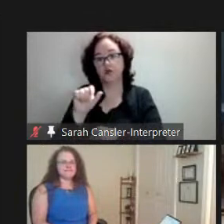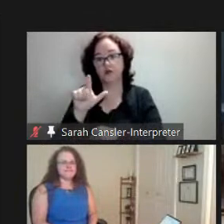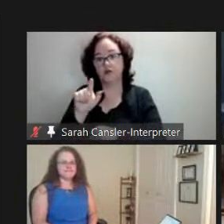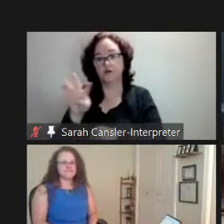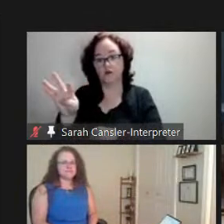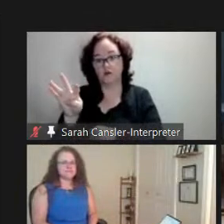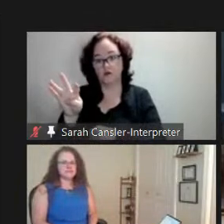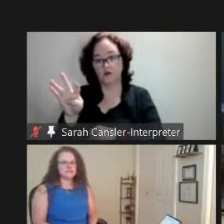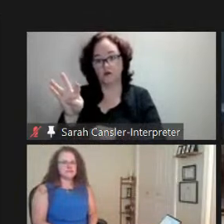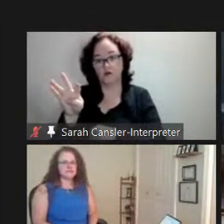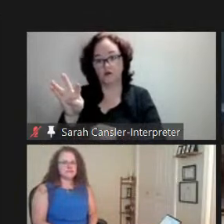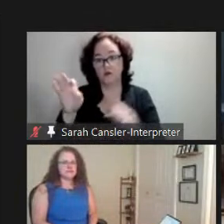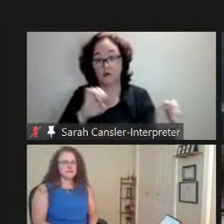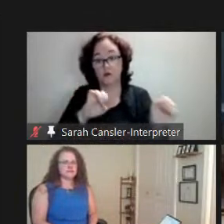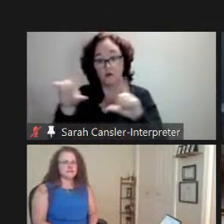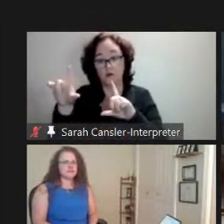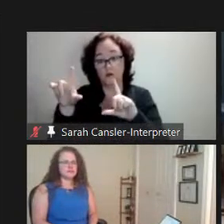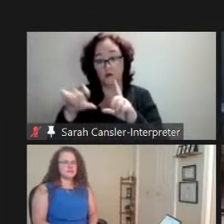So go to the next slide.